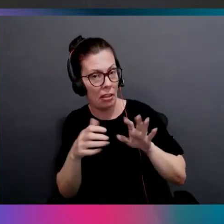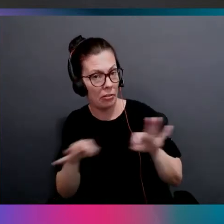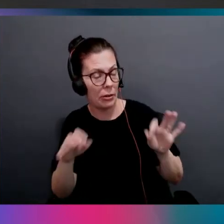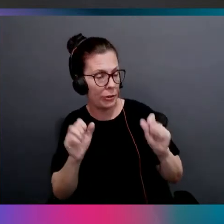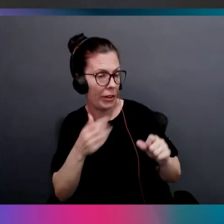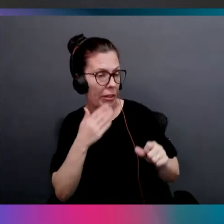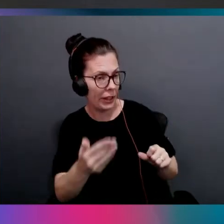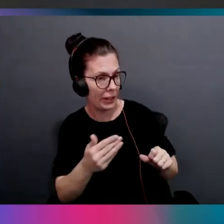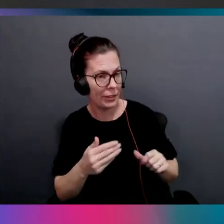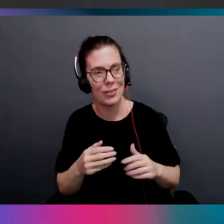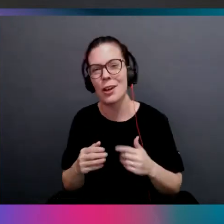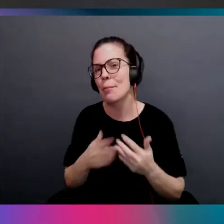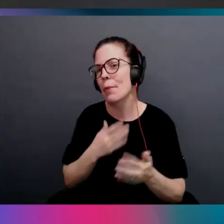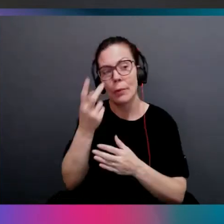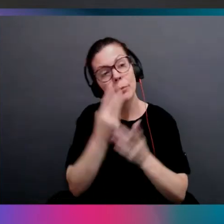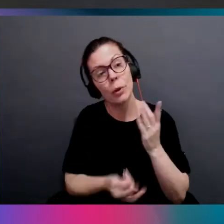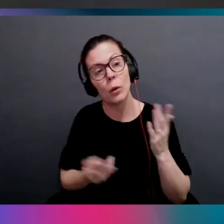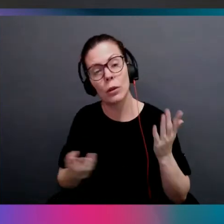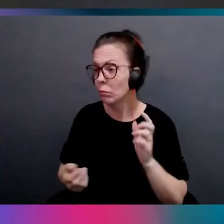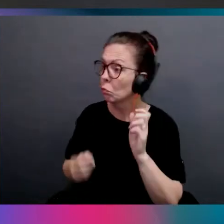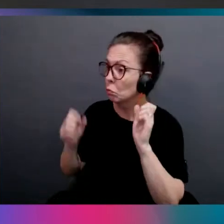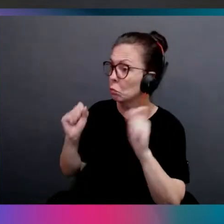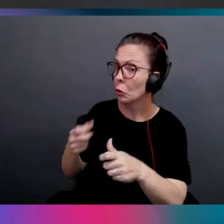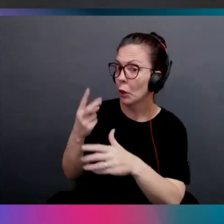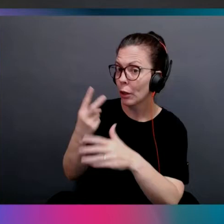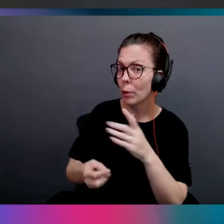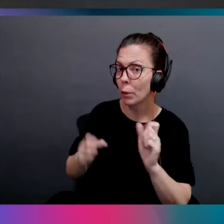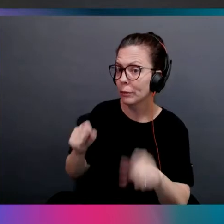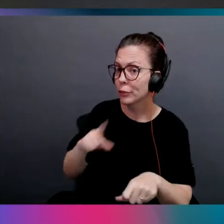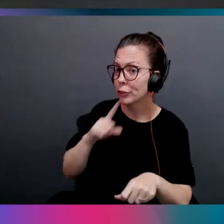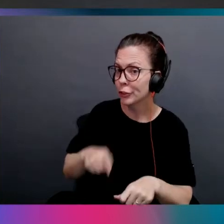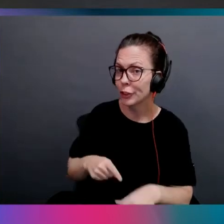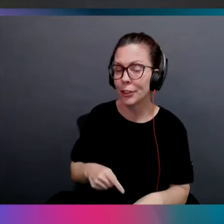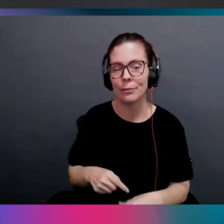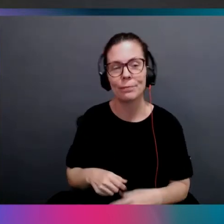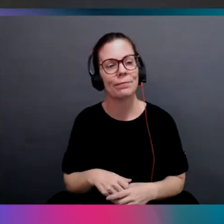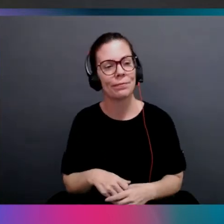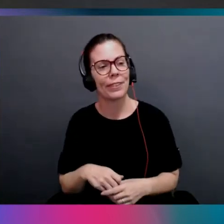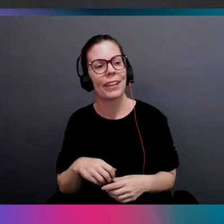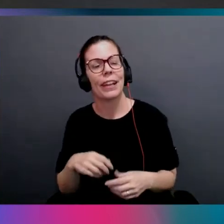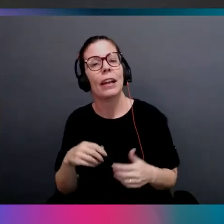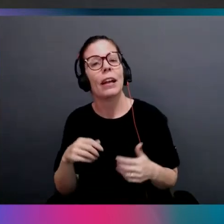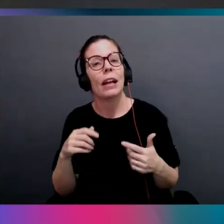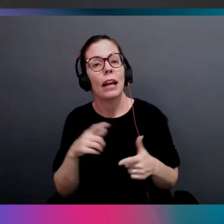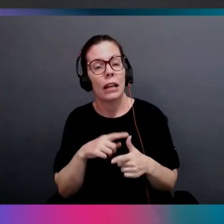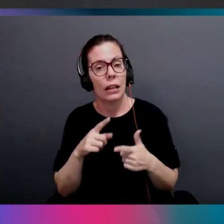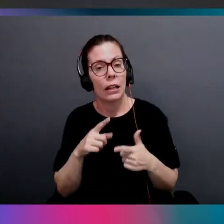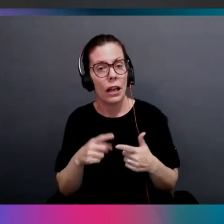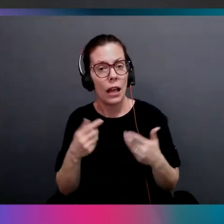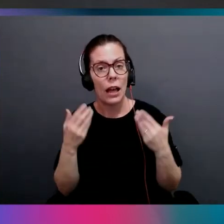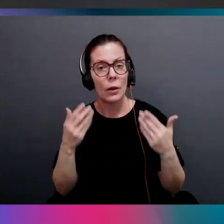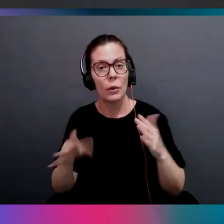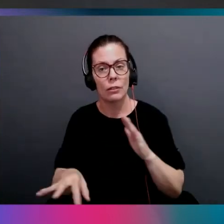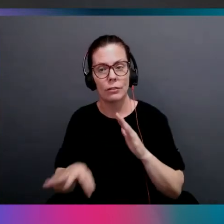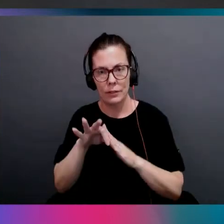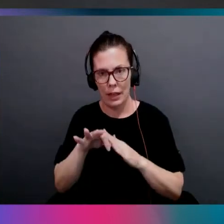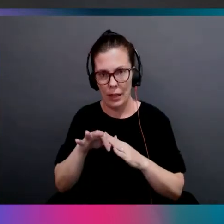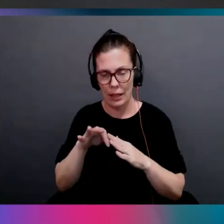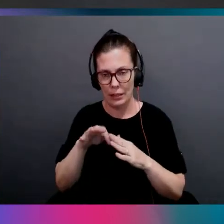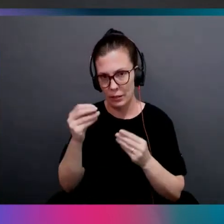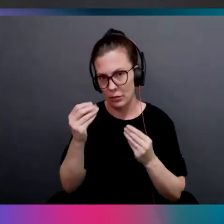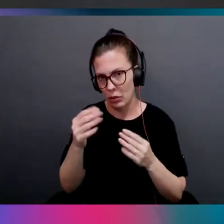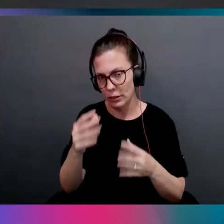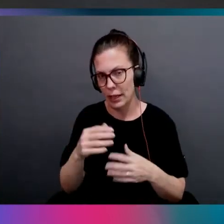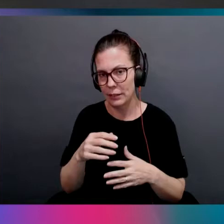maybe I'm going to do both, right? Yeah, you could do both, for sure. Yeah, so, and then from that, I'm going to find content in there that's